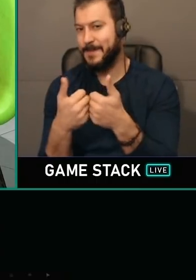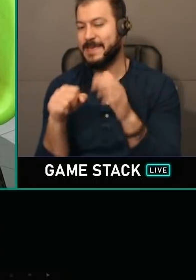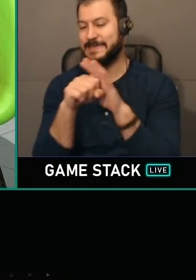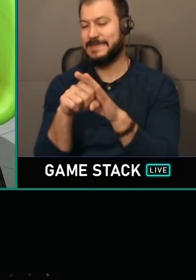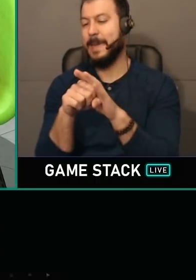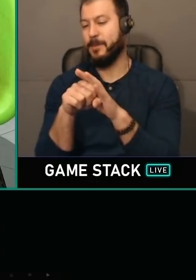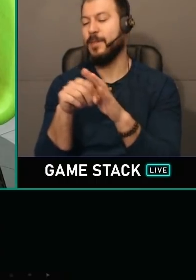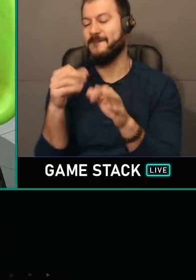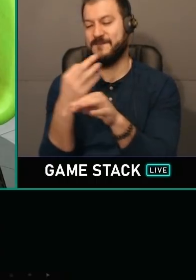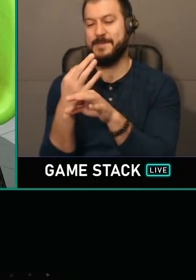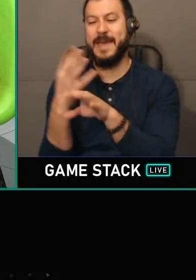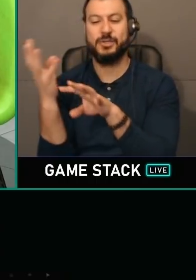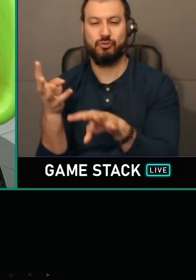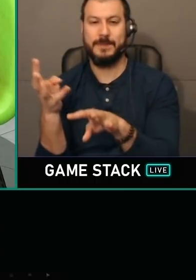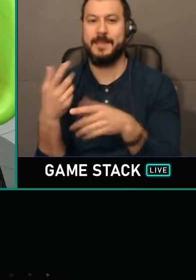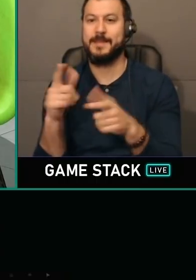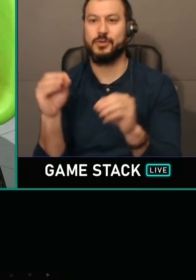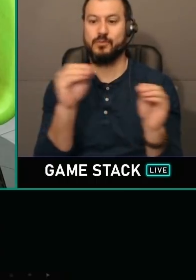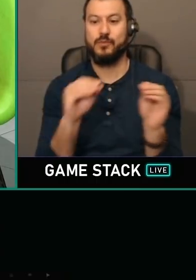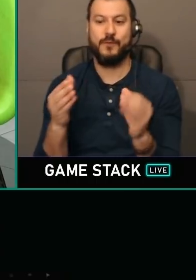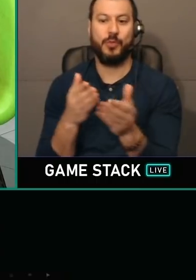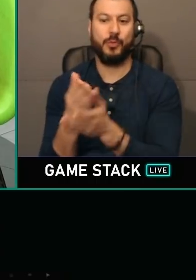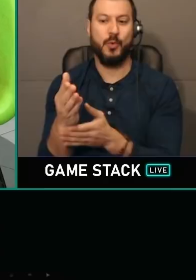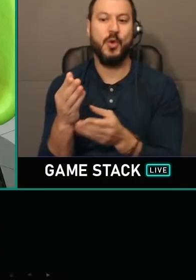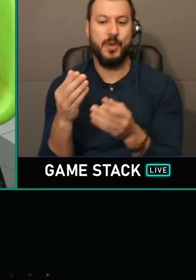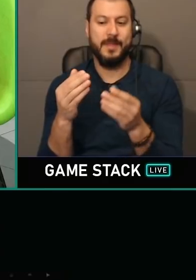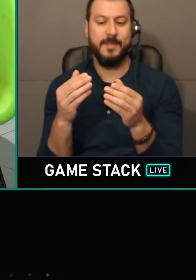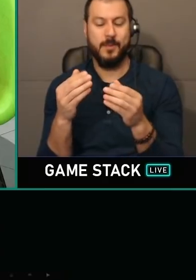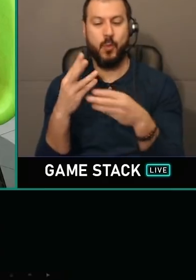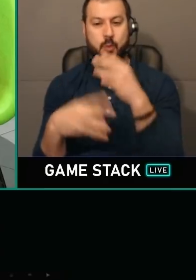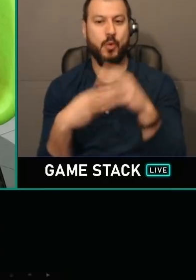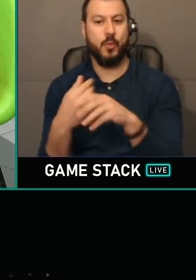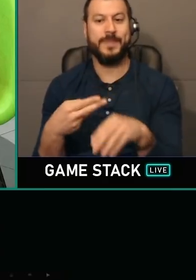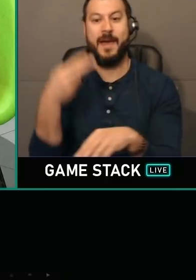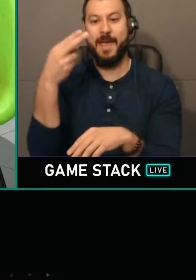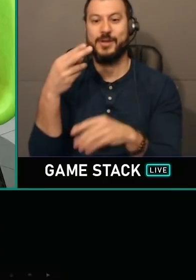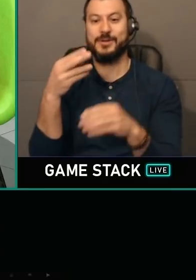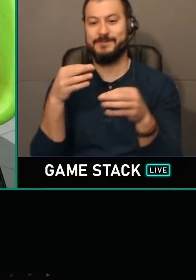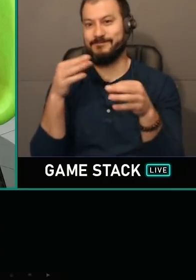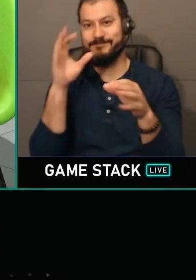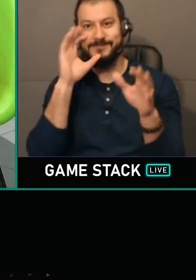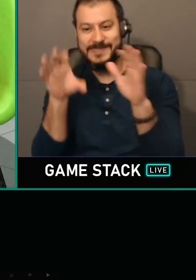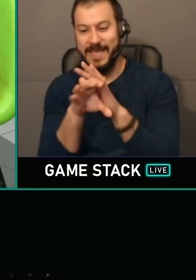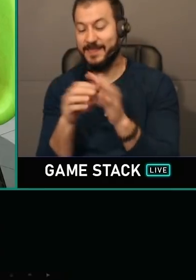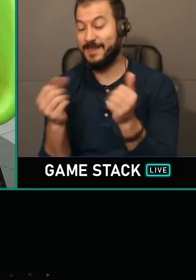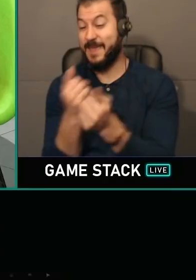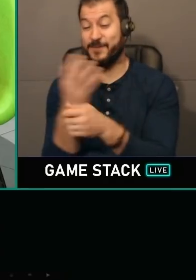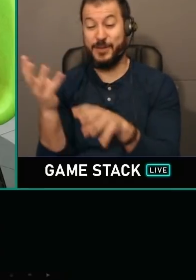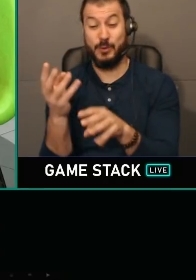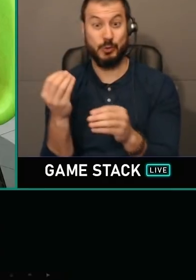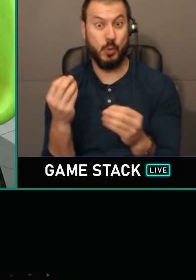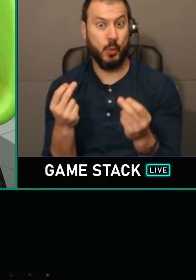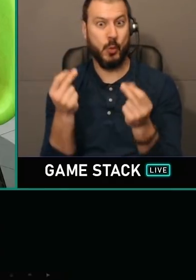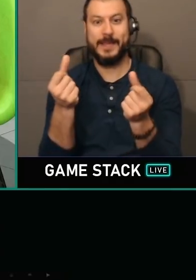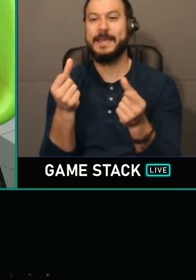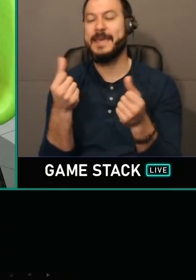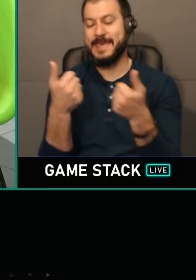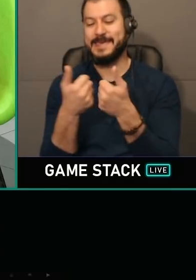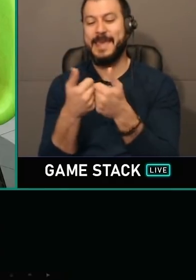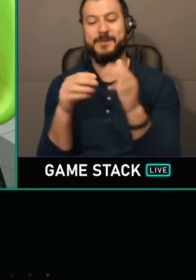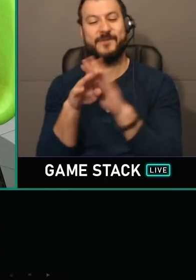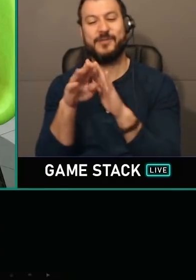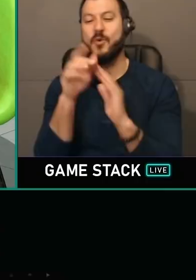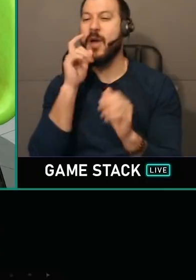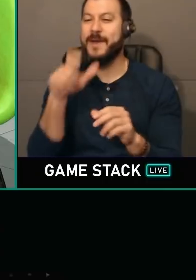streaming allows you to move quicker through the world with higher detail. And since everything loads so quickly, game developers don't have to